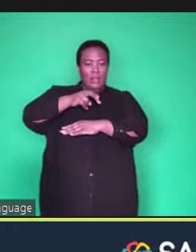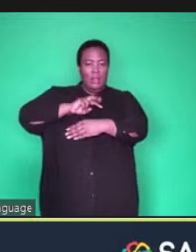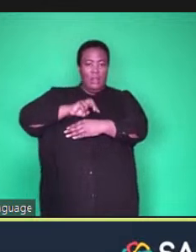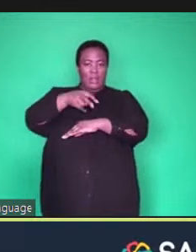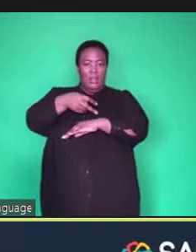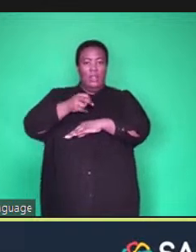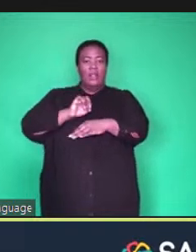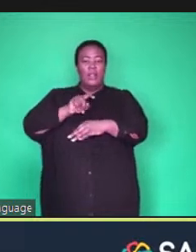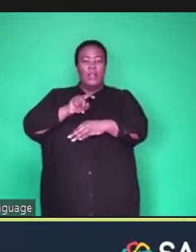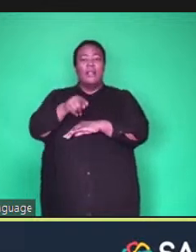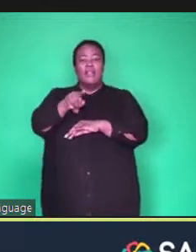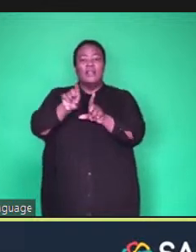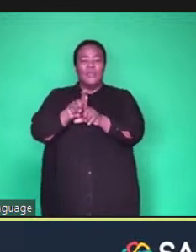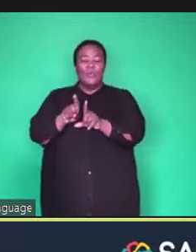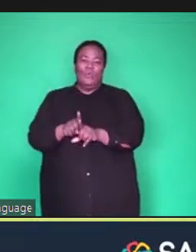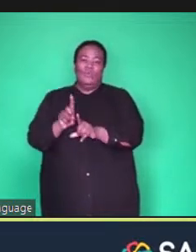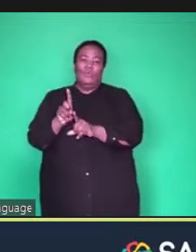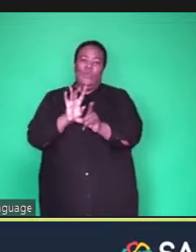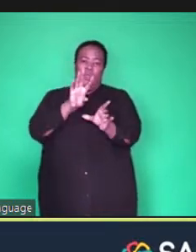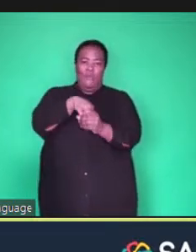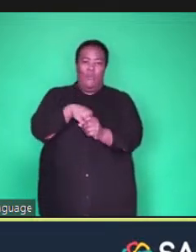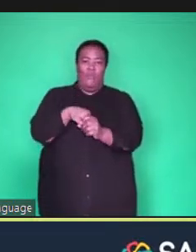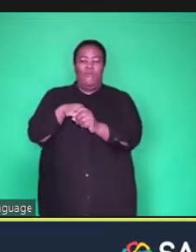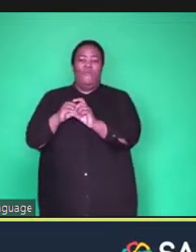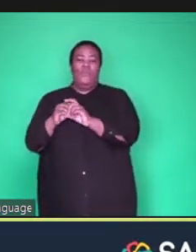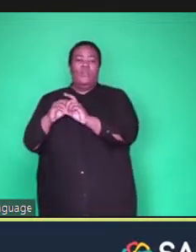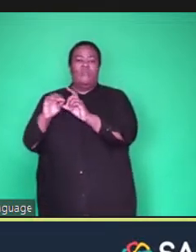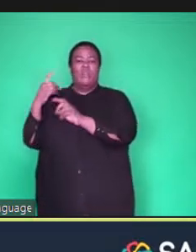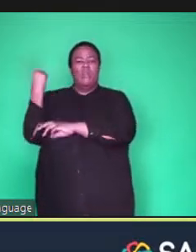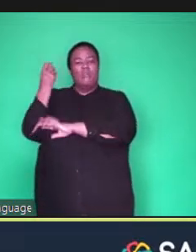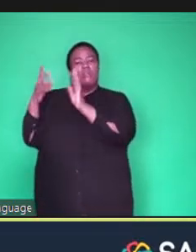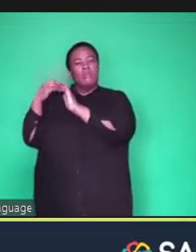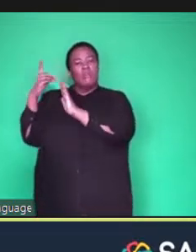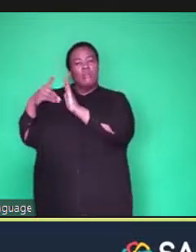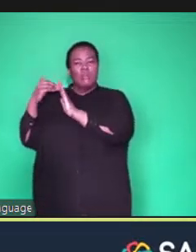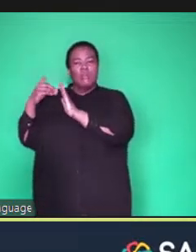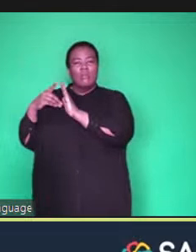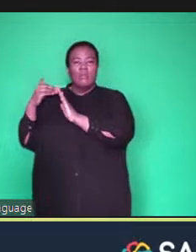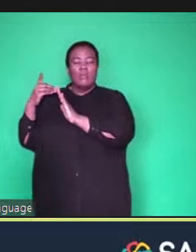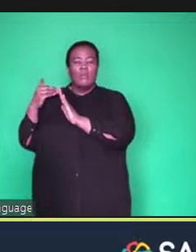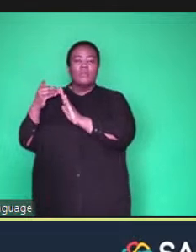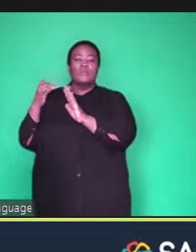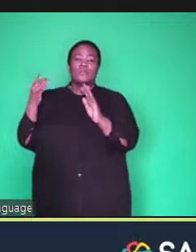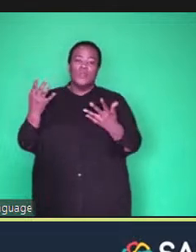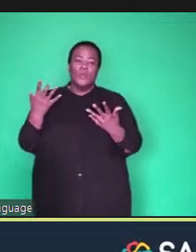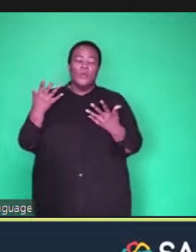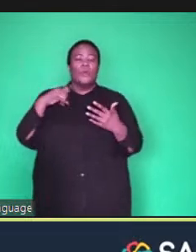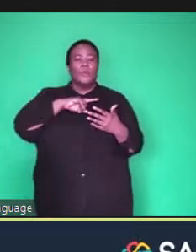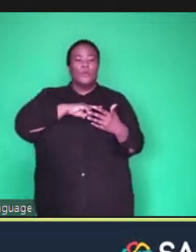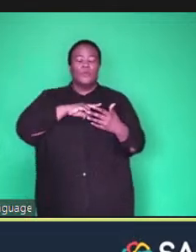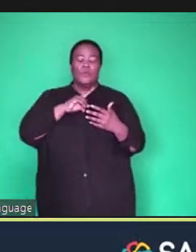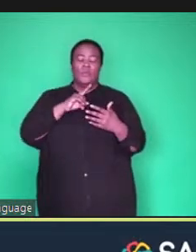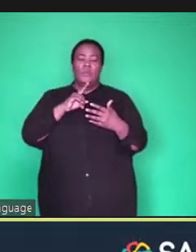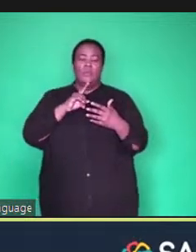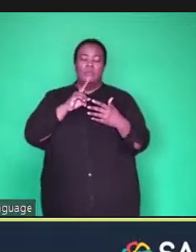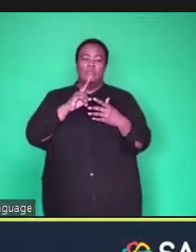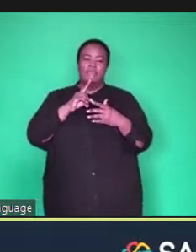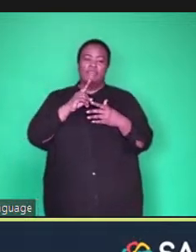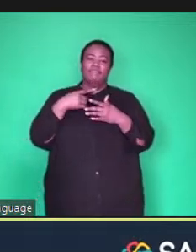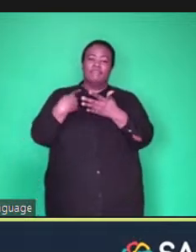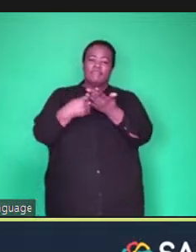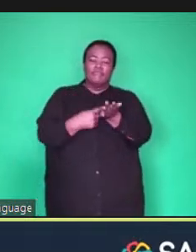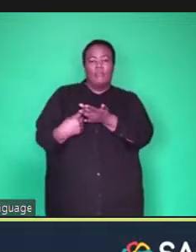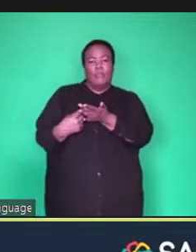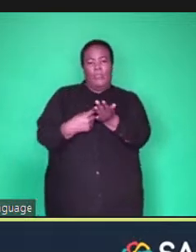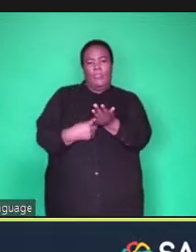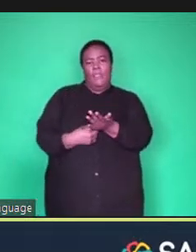today will also apply to within region cross-border migration. But for